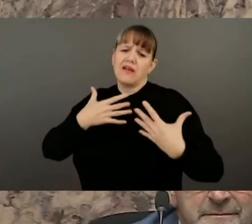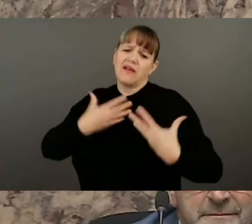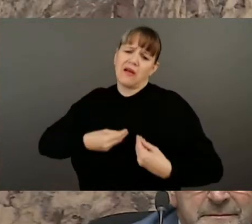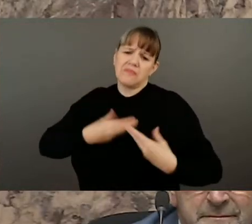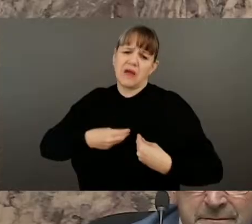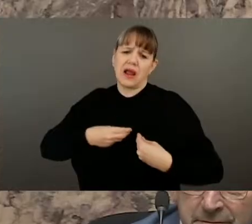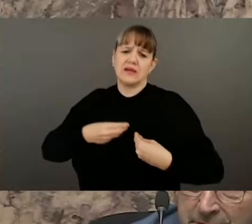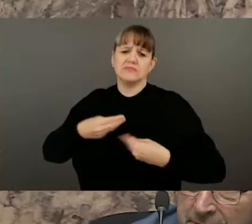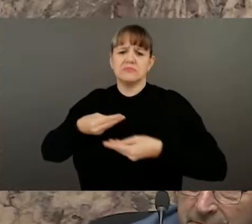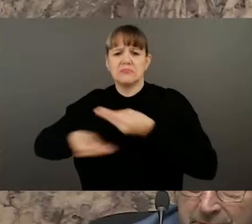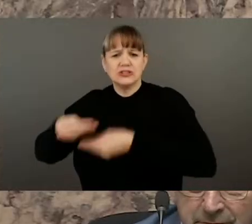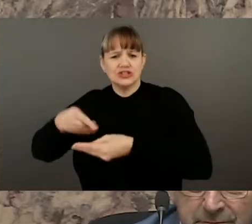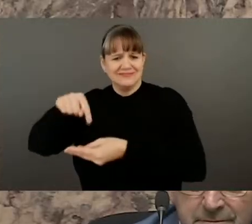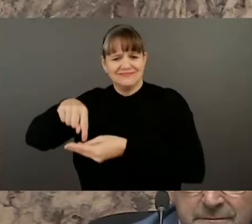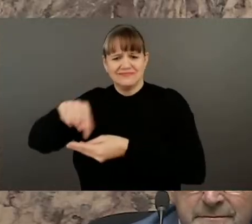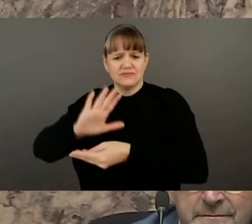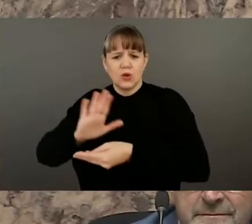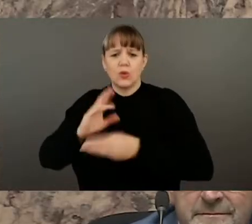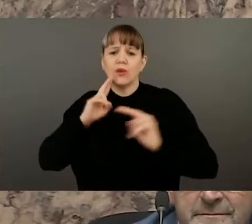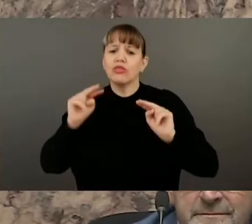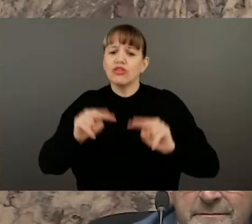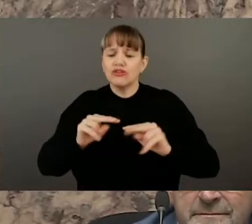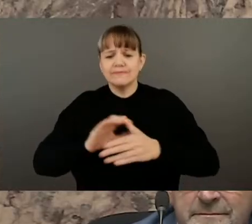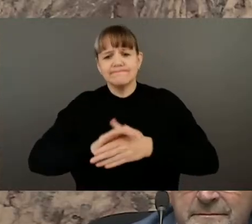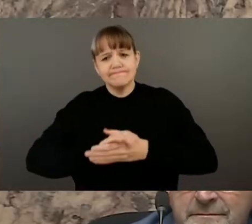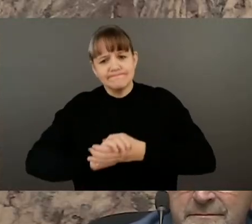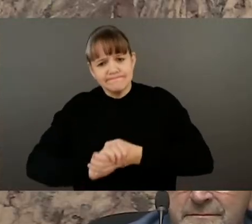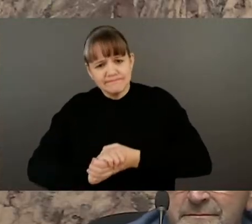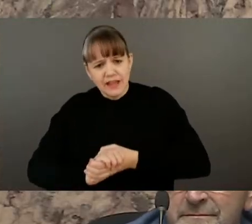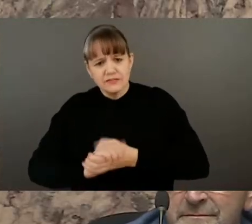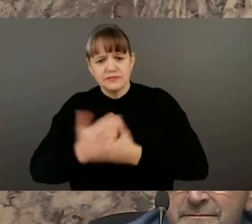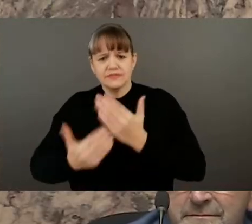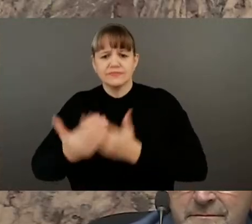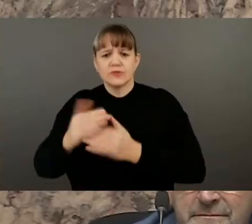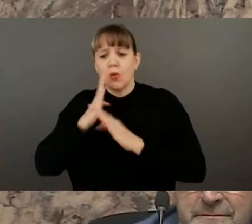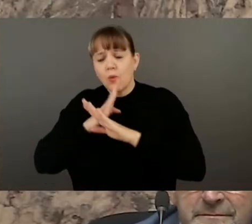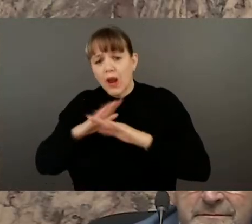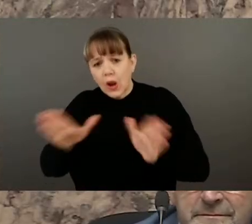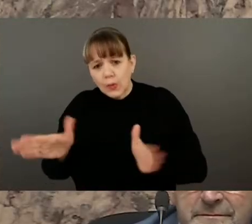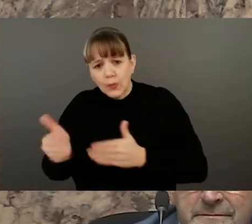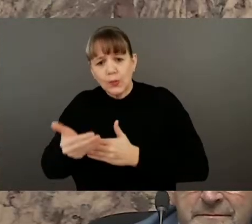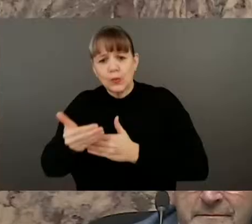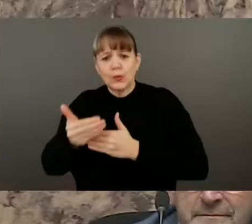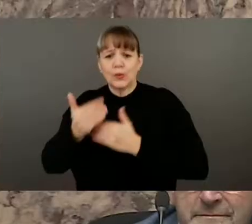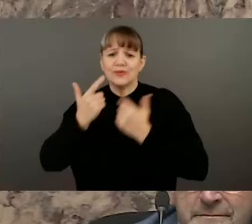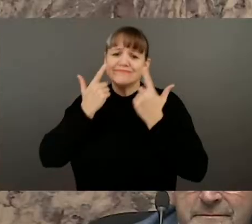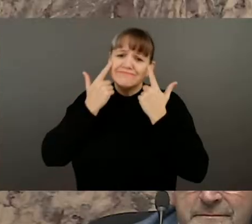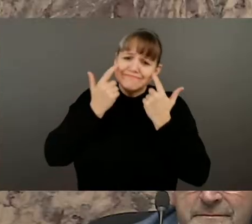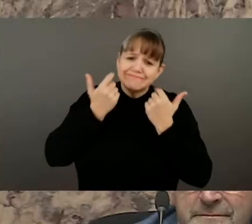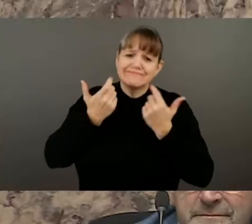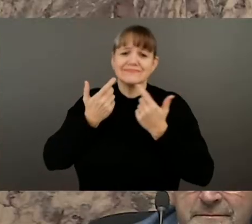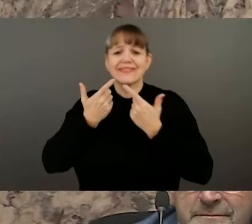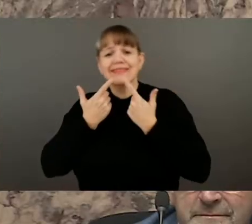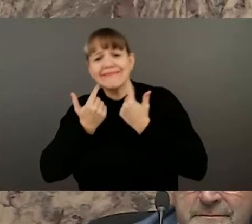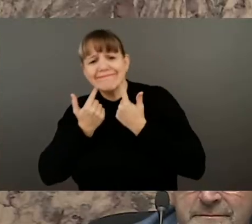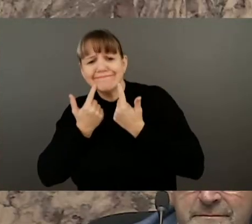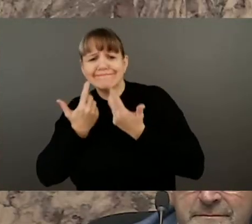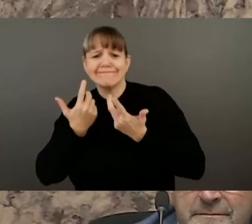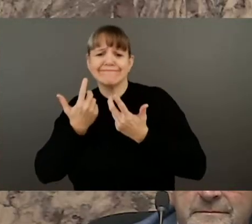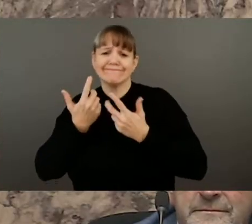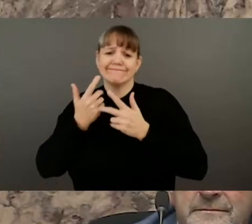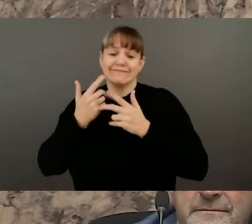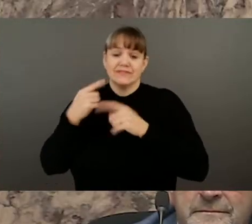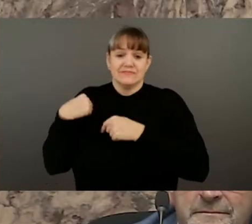rooms, in the sound of laughter and tears shared under one roof. For over 40 years, the Comox Valley Hospice